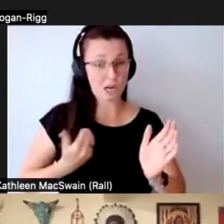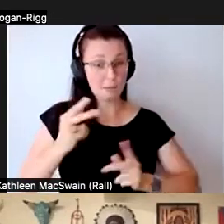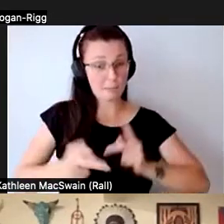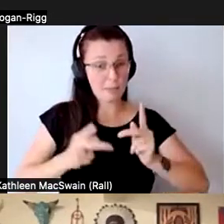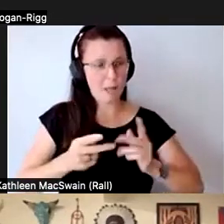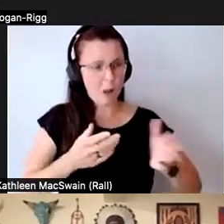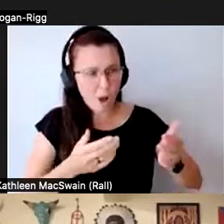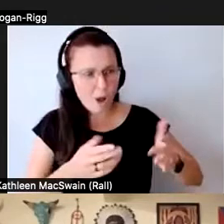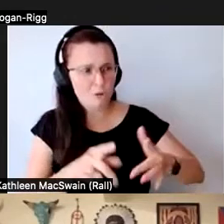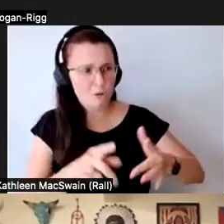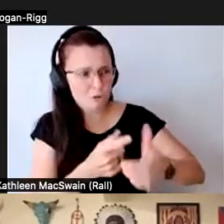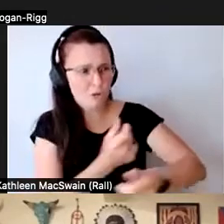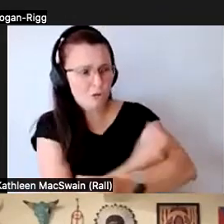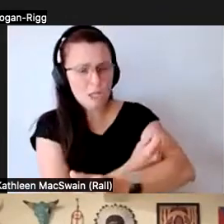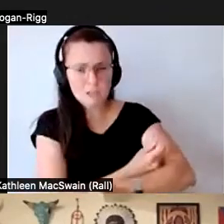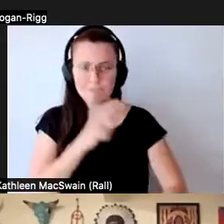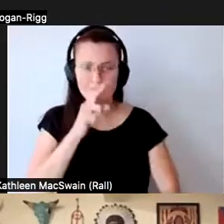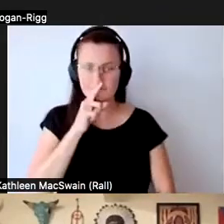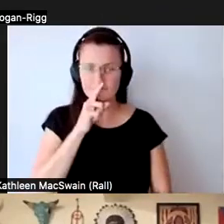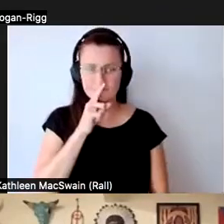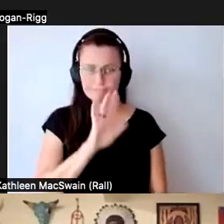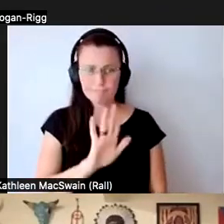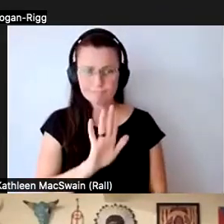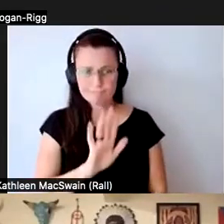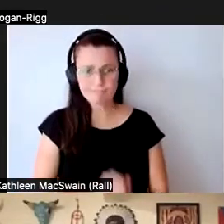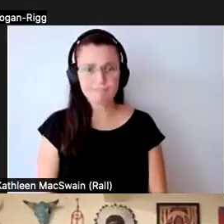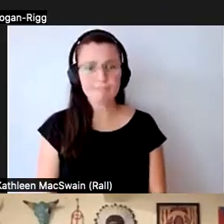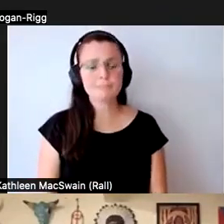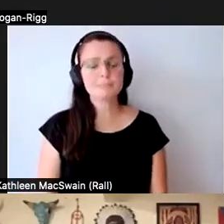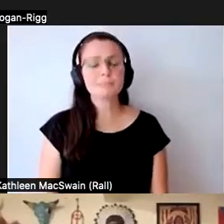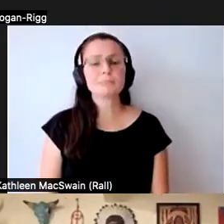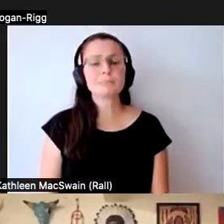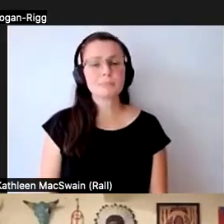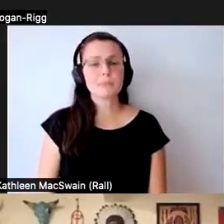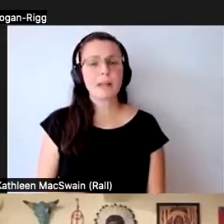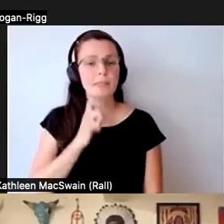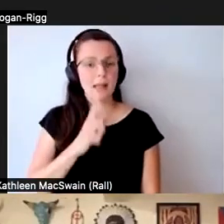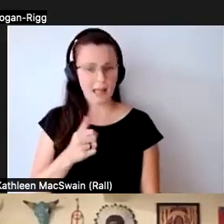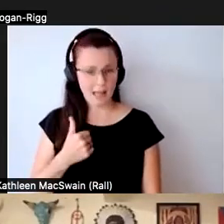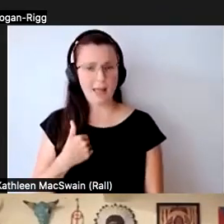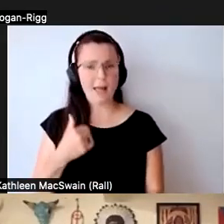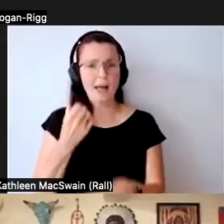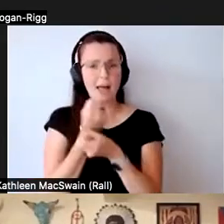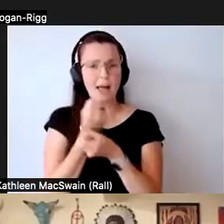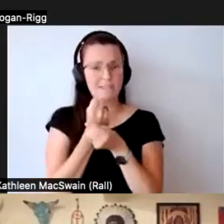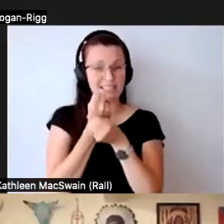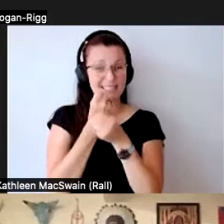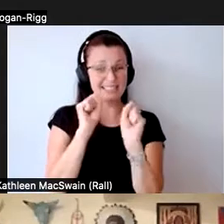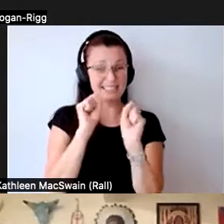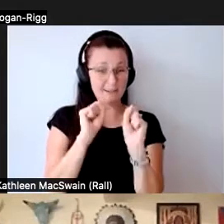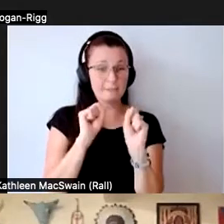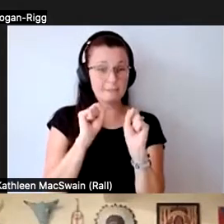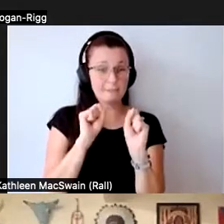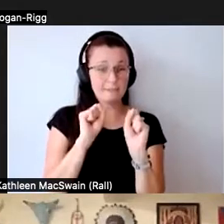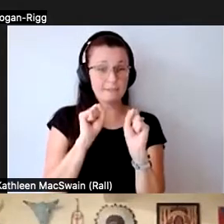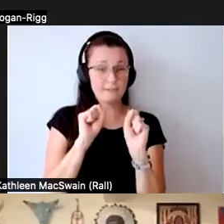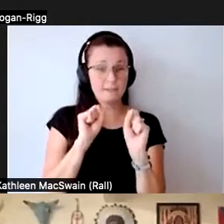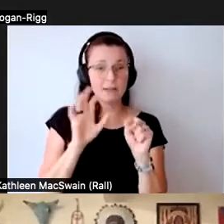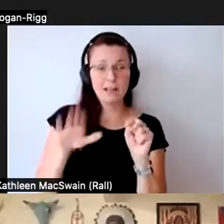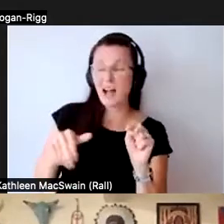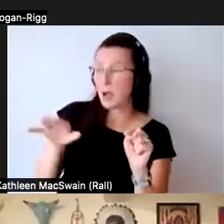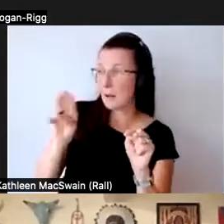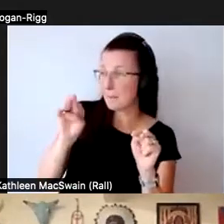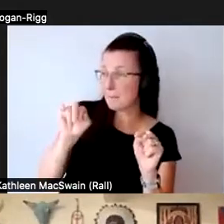This is a picture of a safe consumption space in Calgary, Alberta. Miriam, we can't see your slides, actually. Oh, you can't?